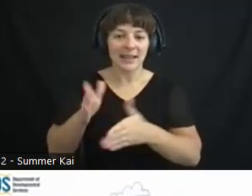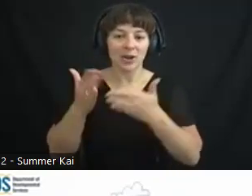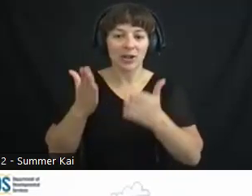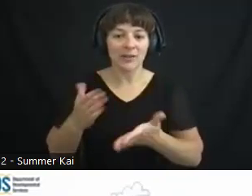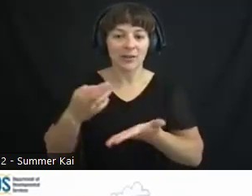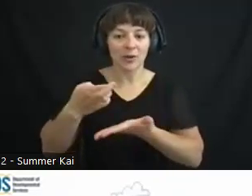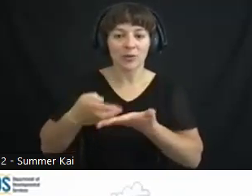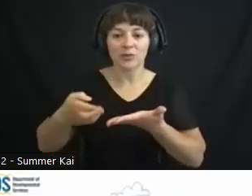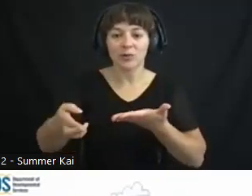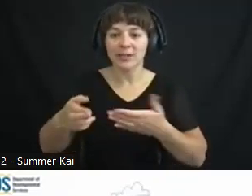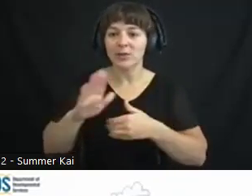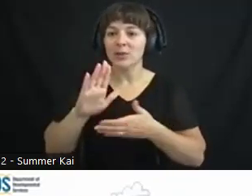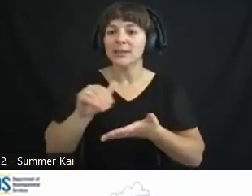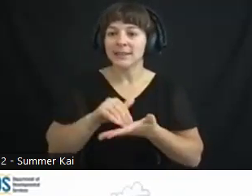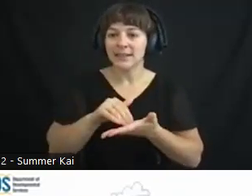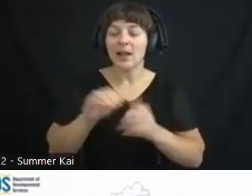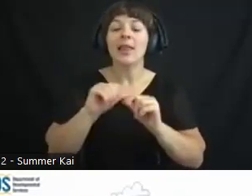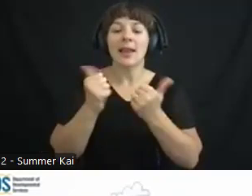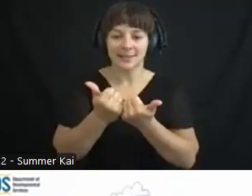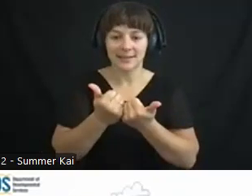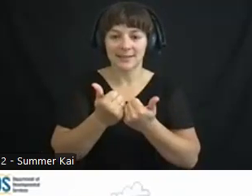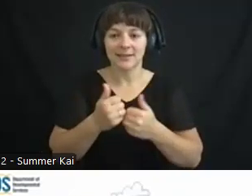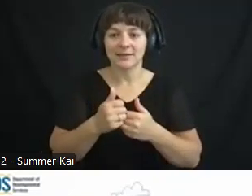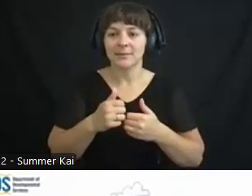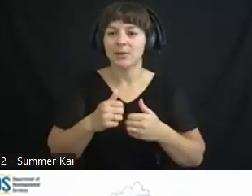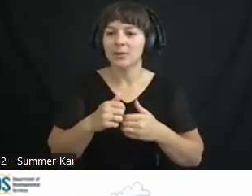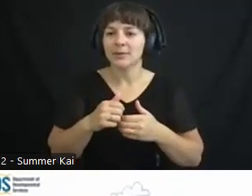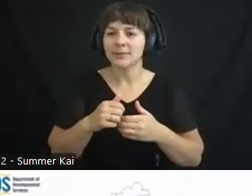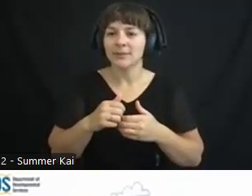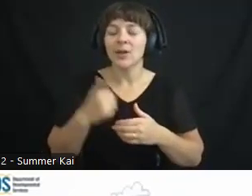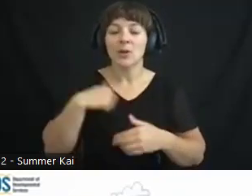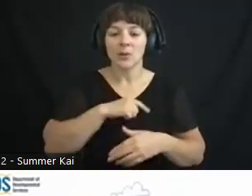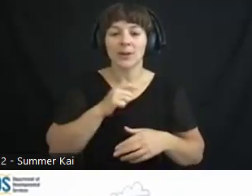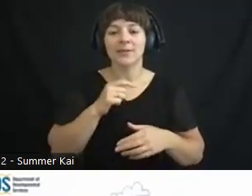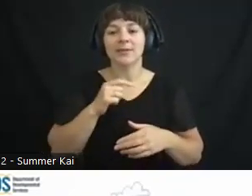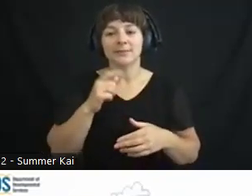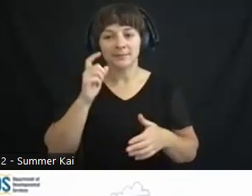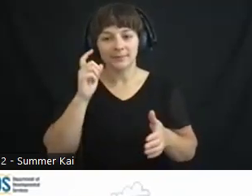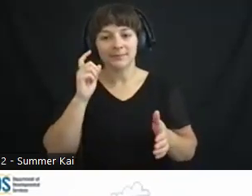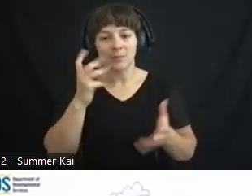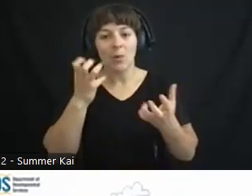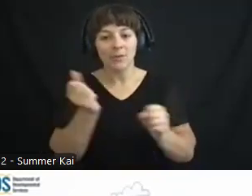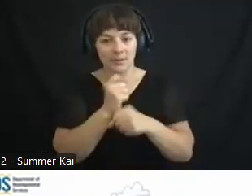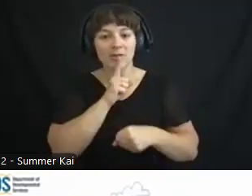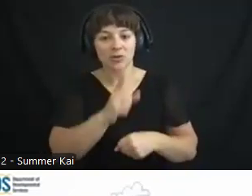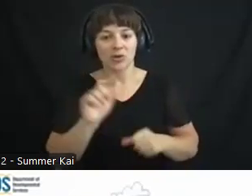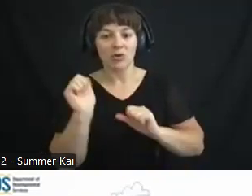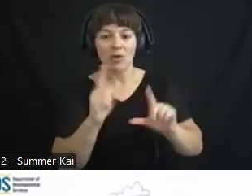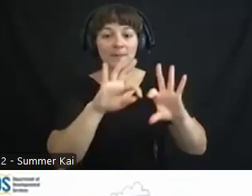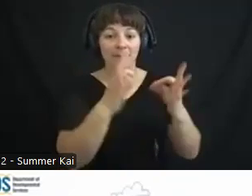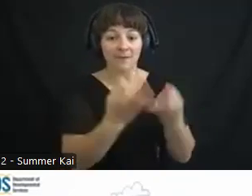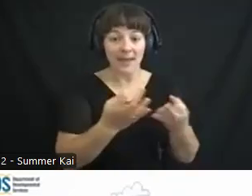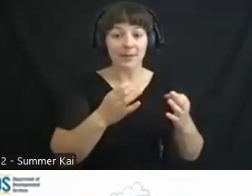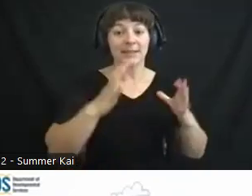a point to make sure that all of our family clients are informed about possible changes